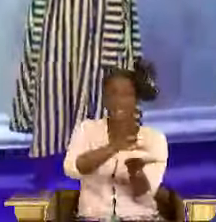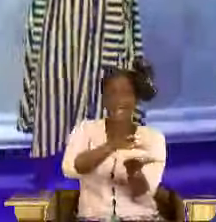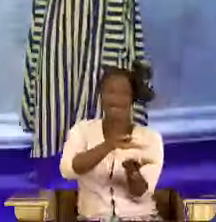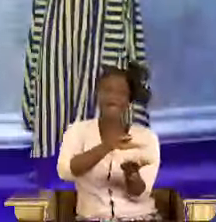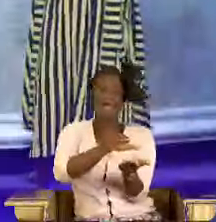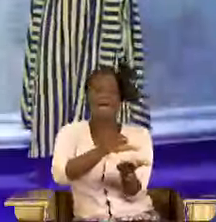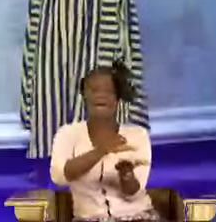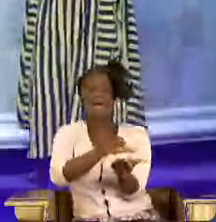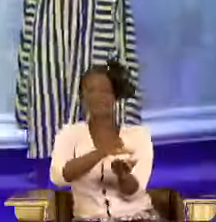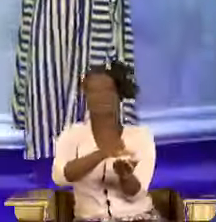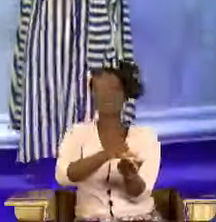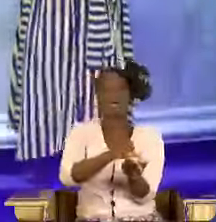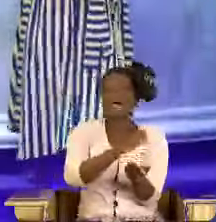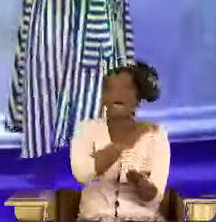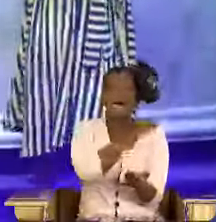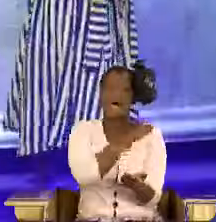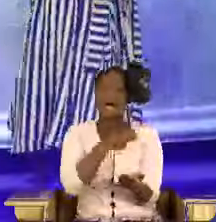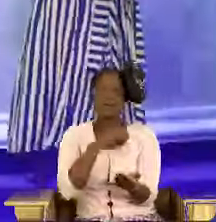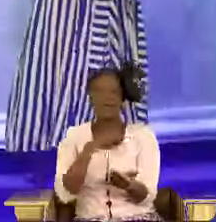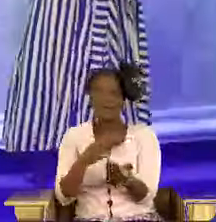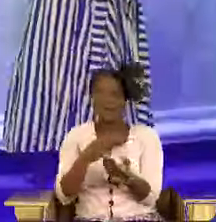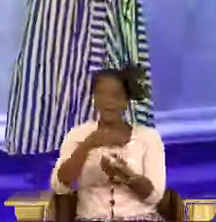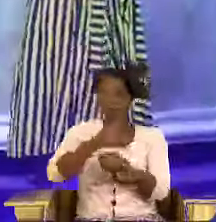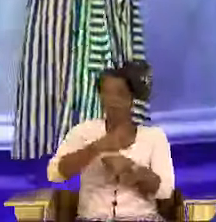abundance and cause